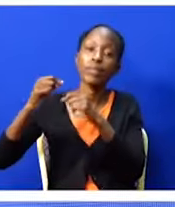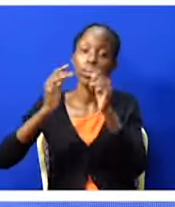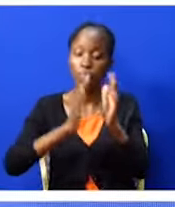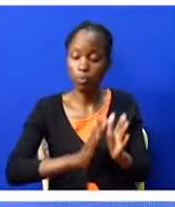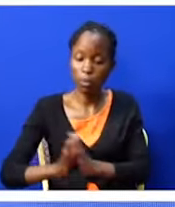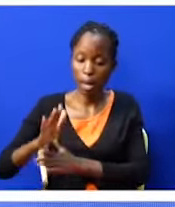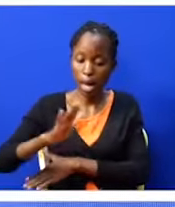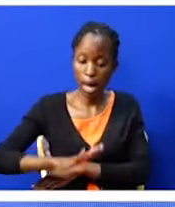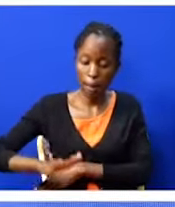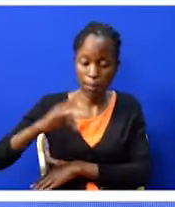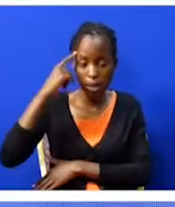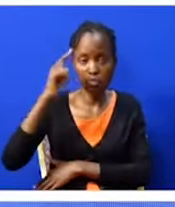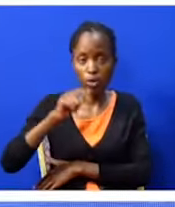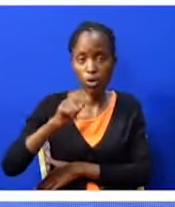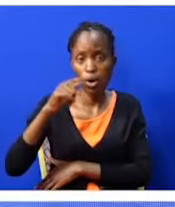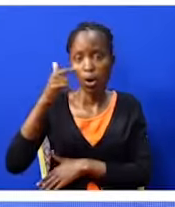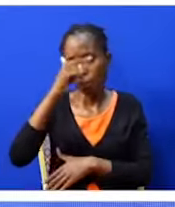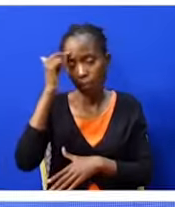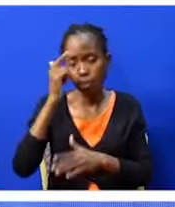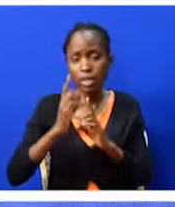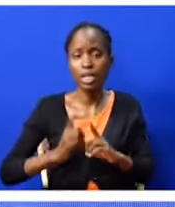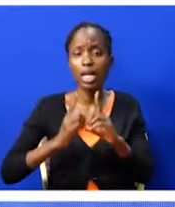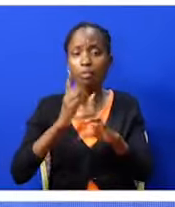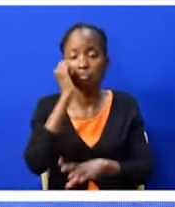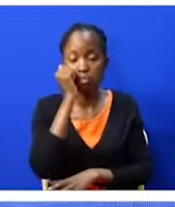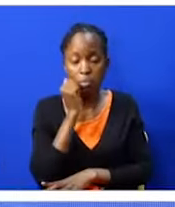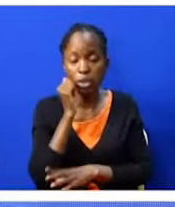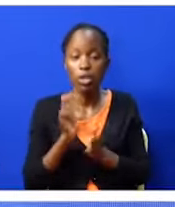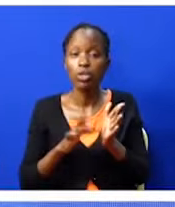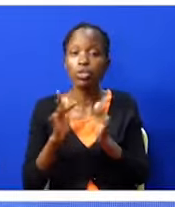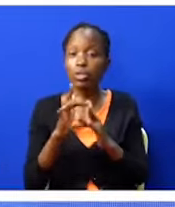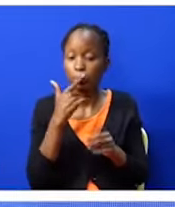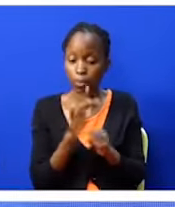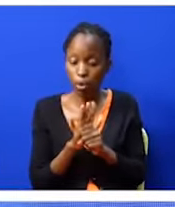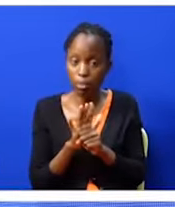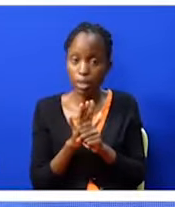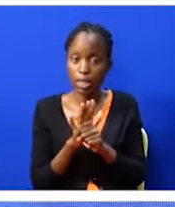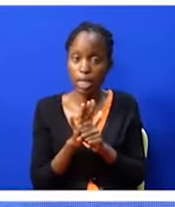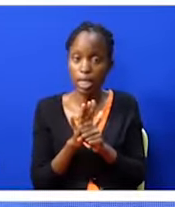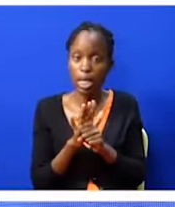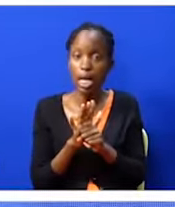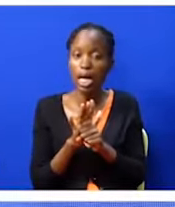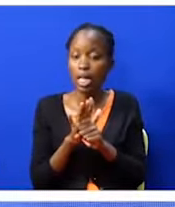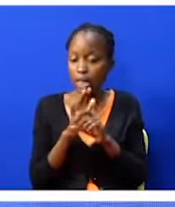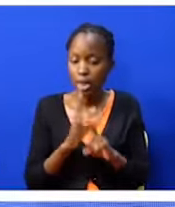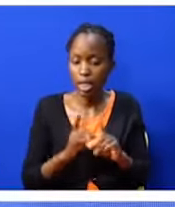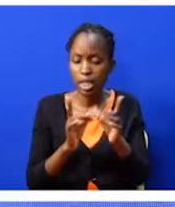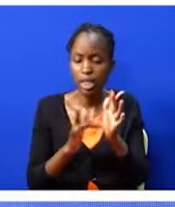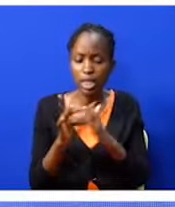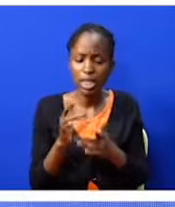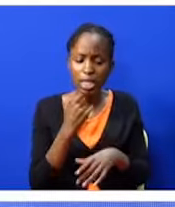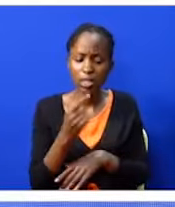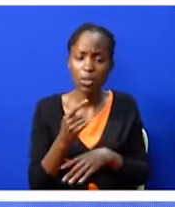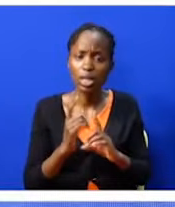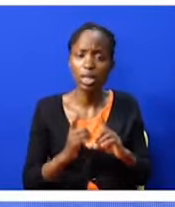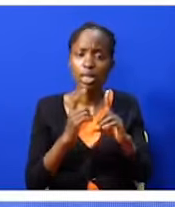a place for you." But because they were very sad, Jesus promised them. He talked to them and told them, "I will